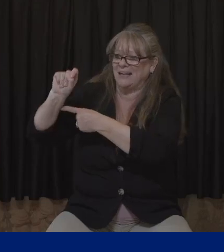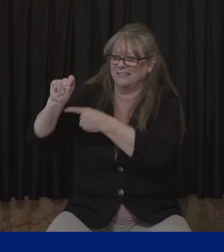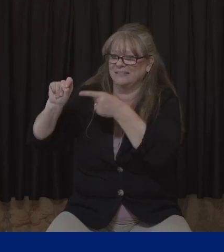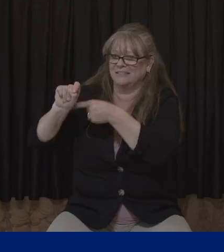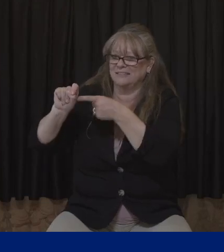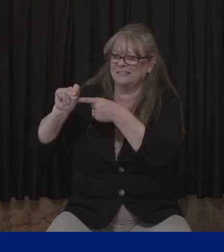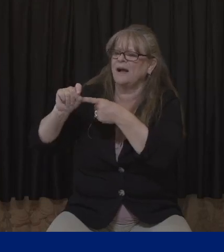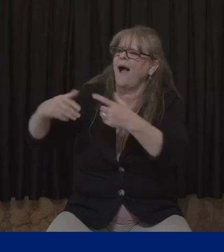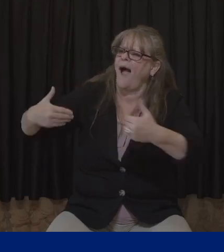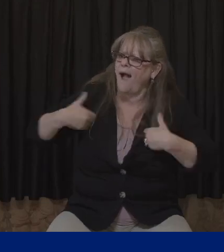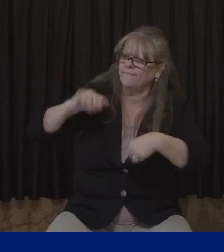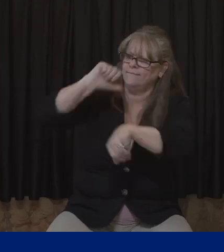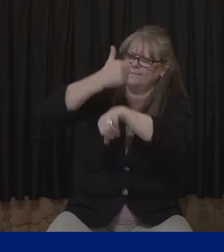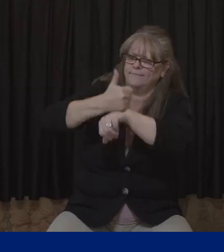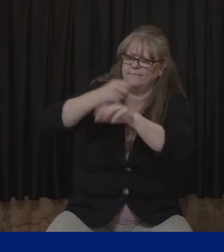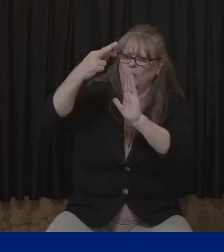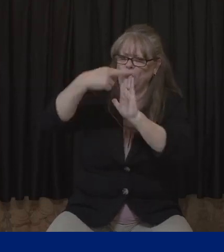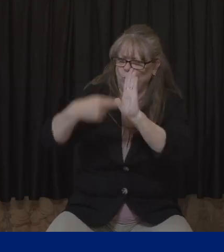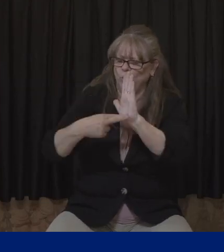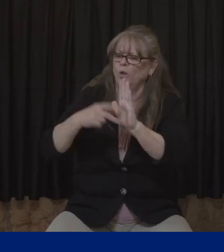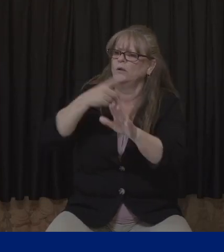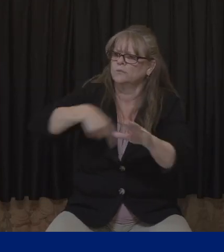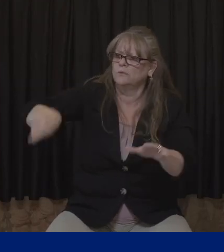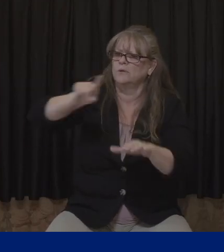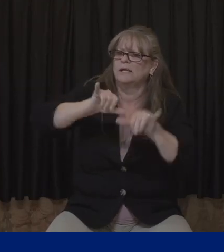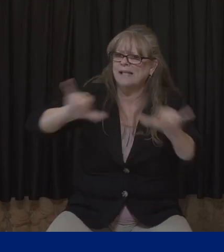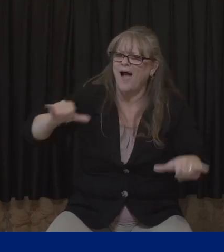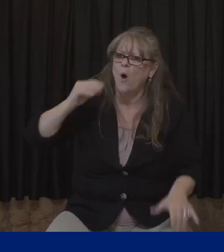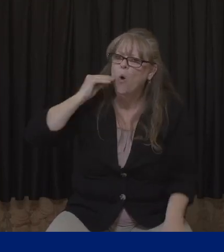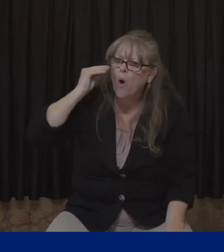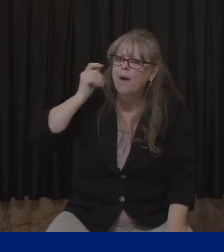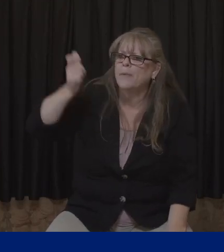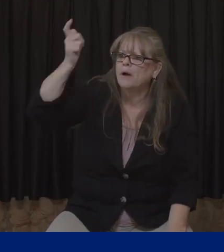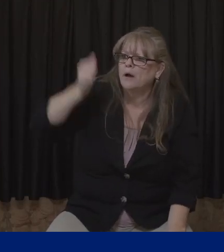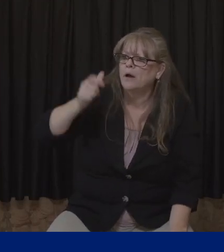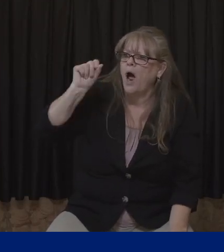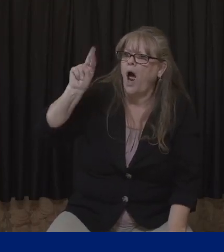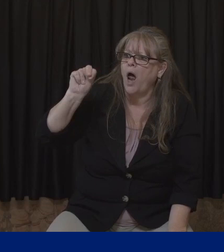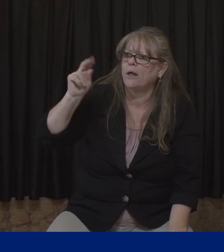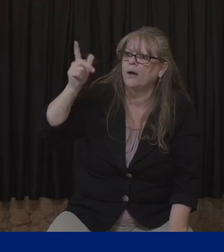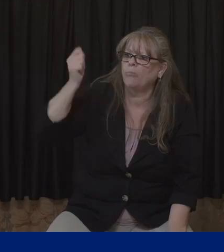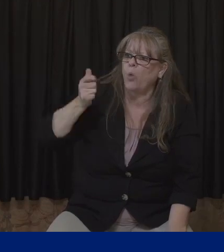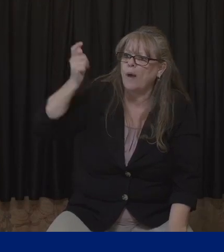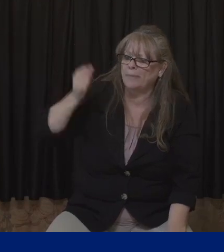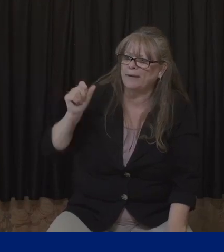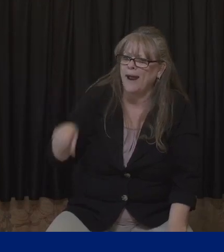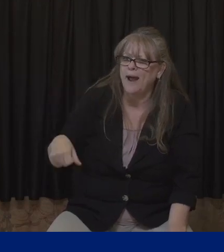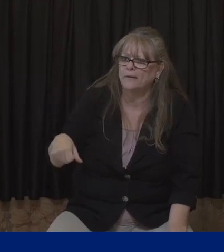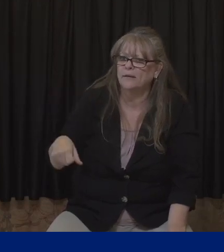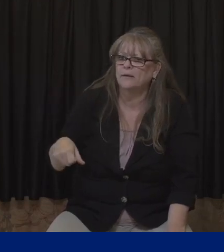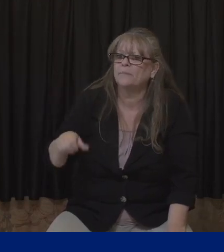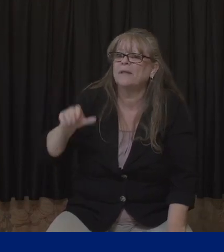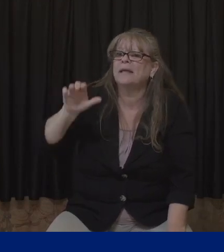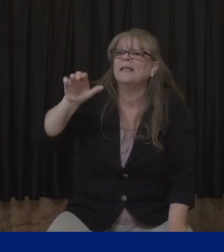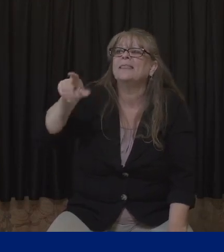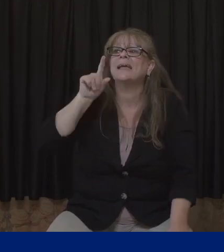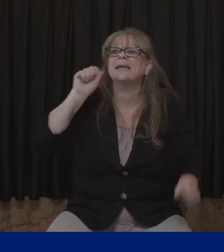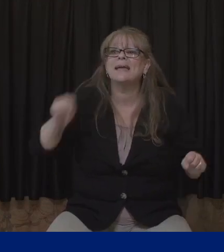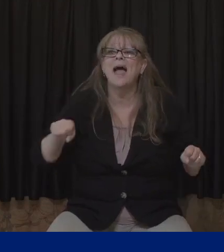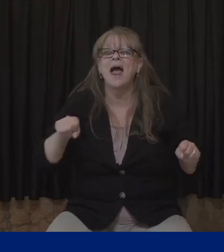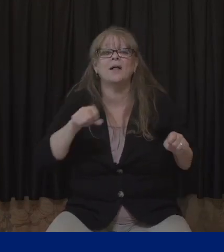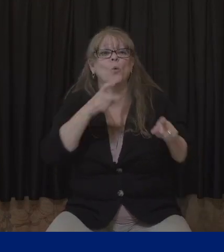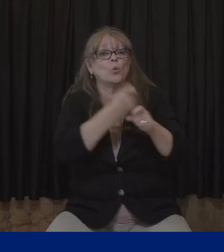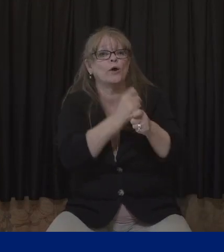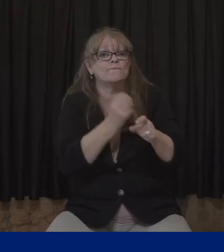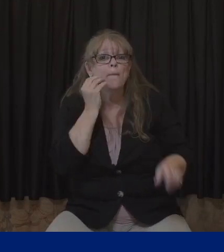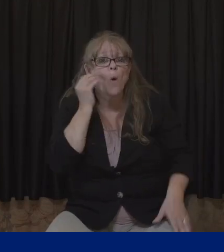receive the compensation that they need during this period and are given priority for being able to work from home. If up to 50% are returning to the workplace, for the